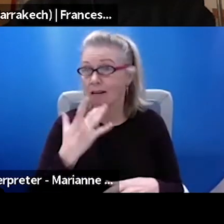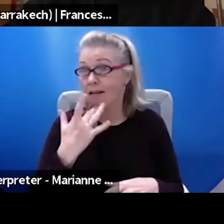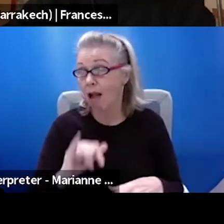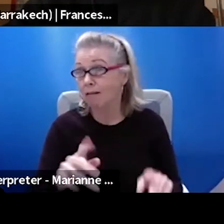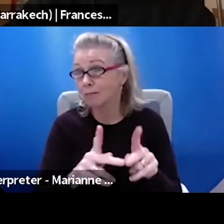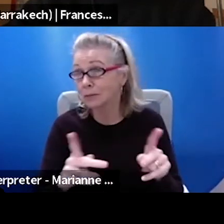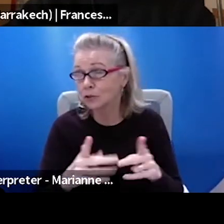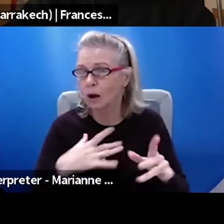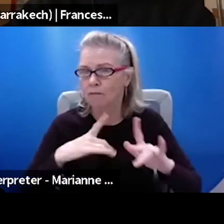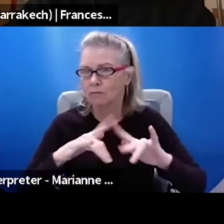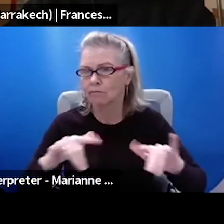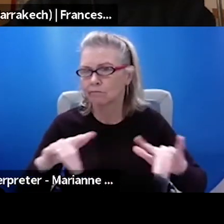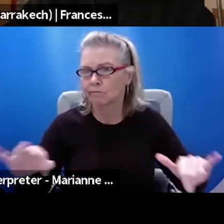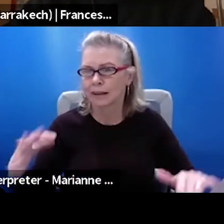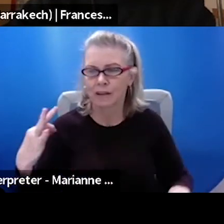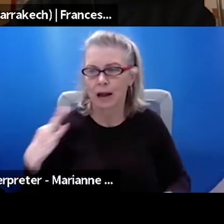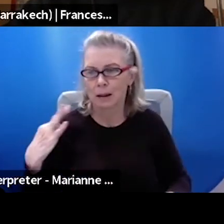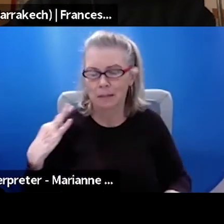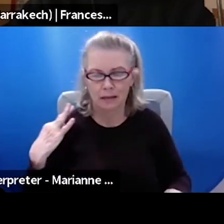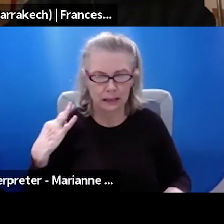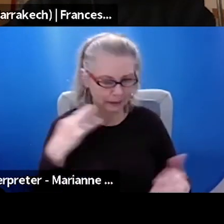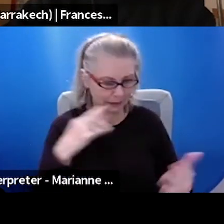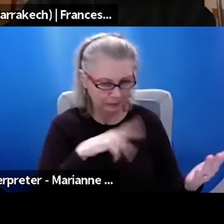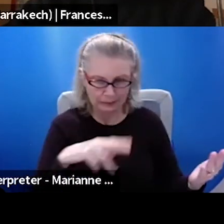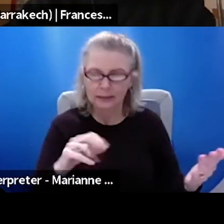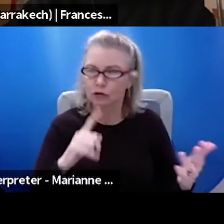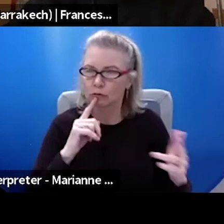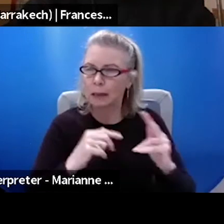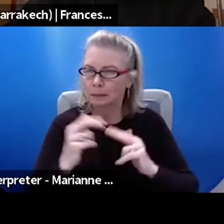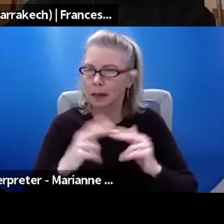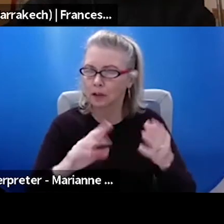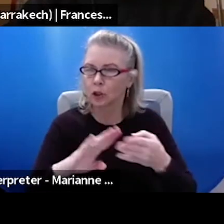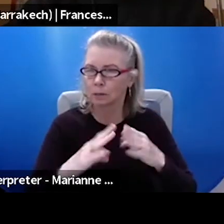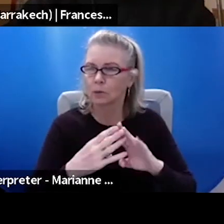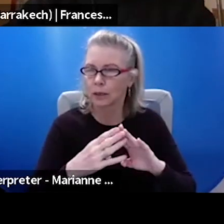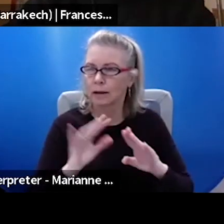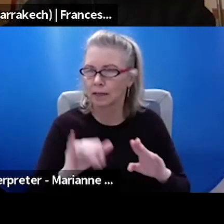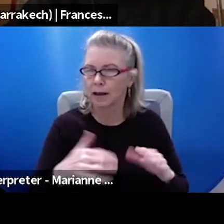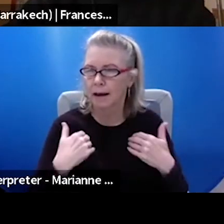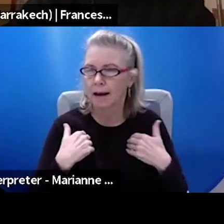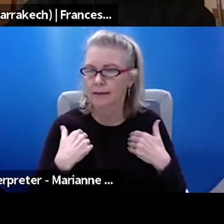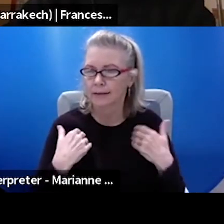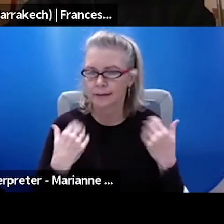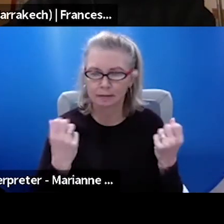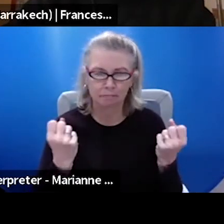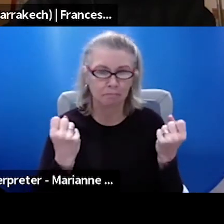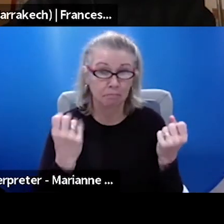a wide range of applicants that you can really build a community that has a kind of multiplicity